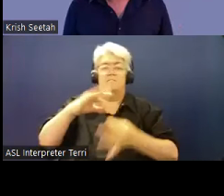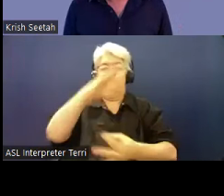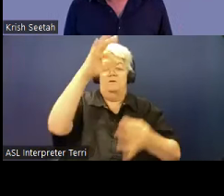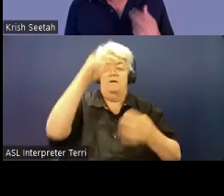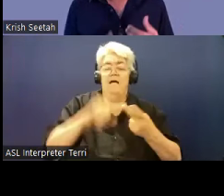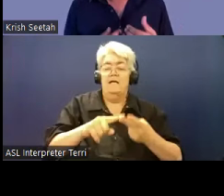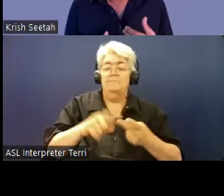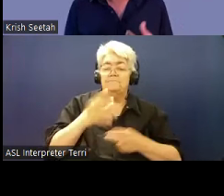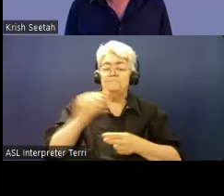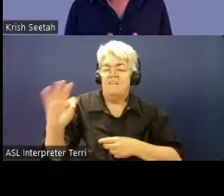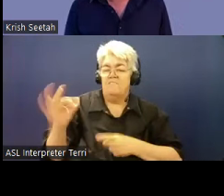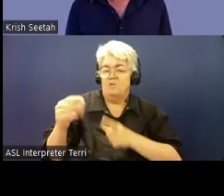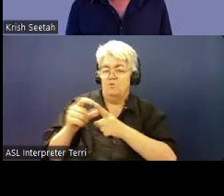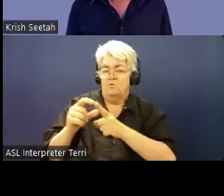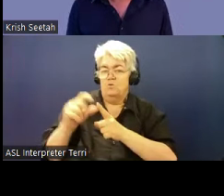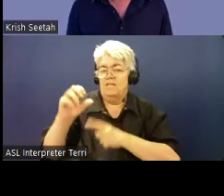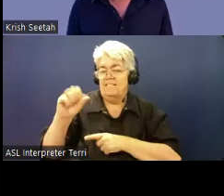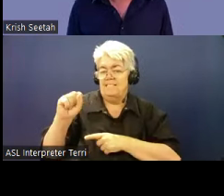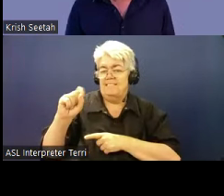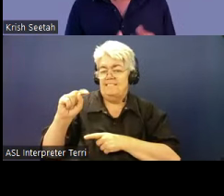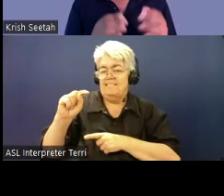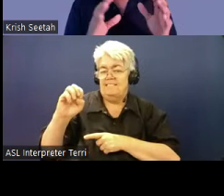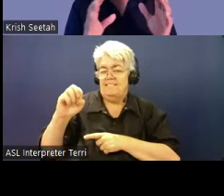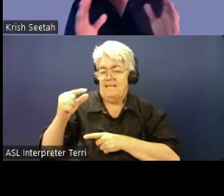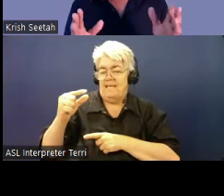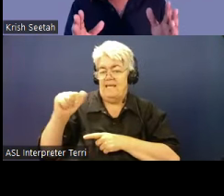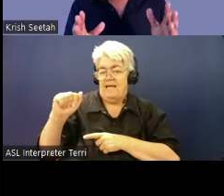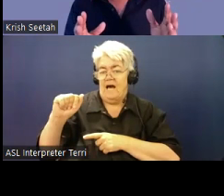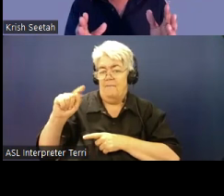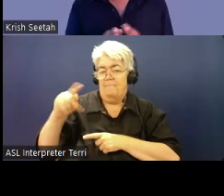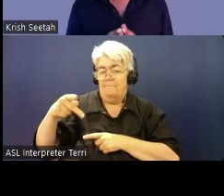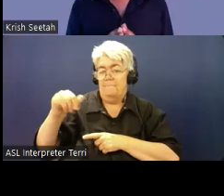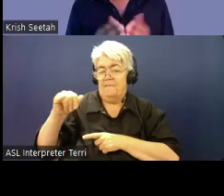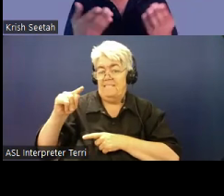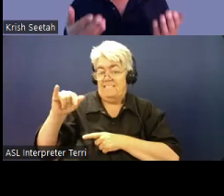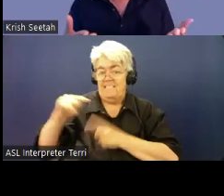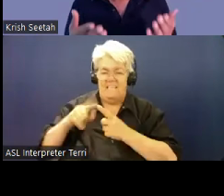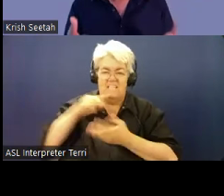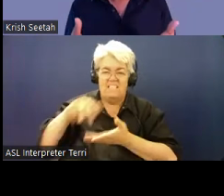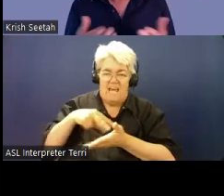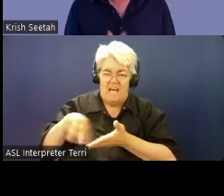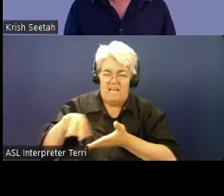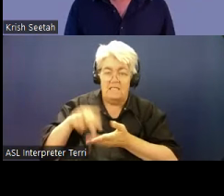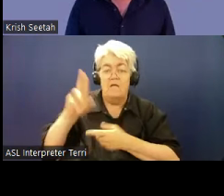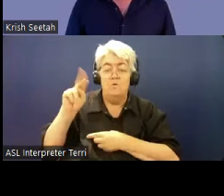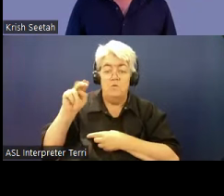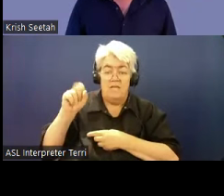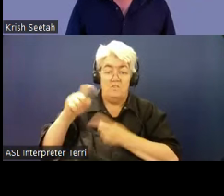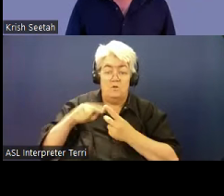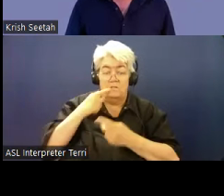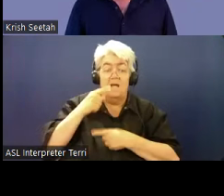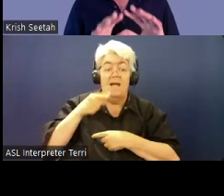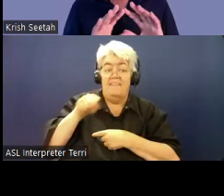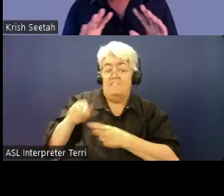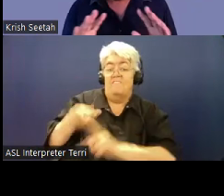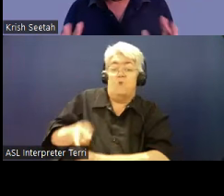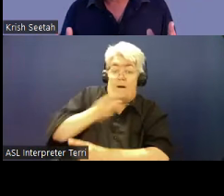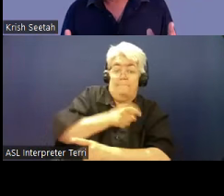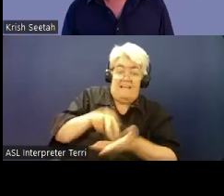is a local dance and music for Mauritius, UNESCO inscribed as well, is known to have originated from this region.